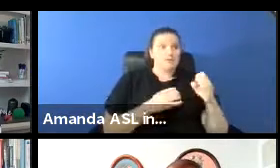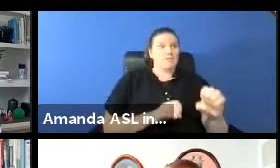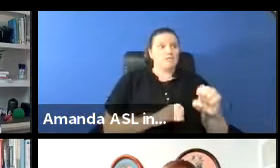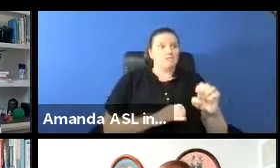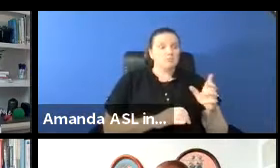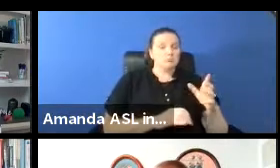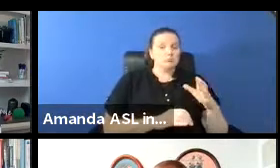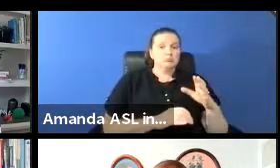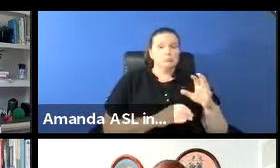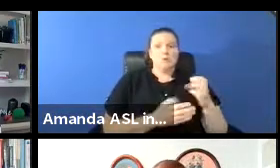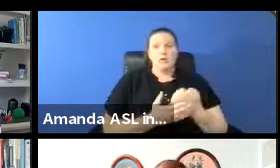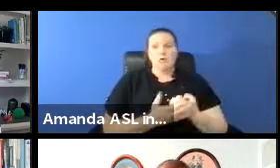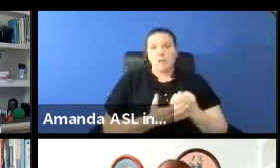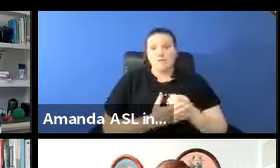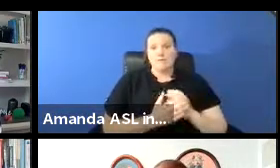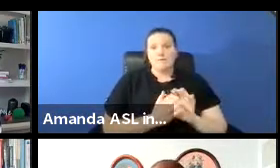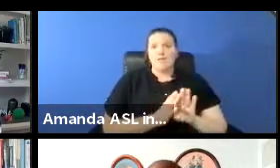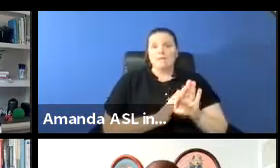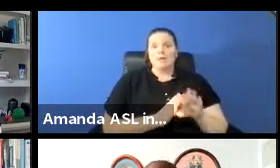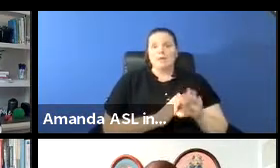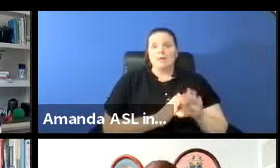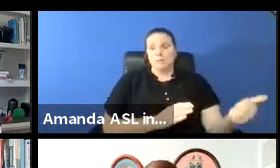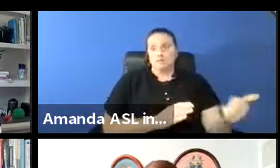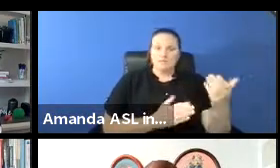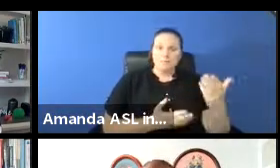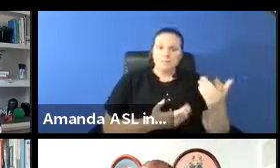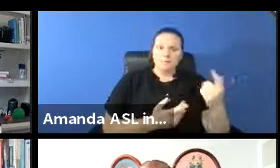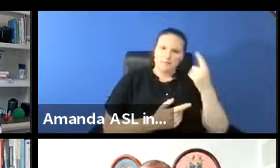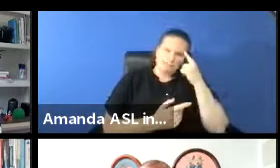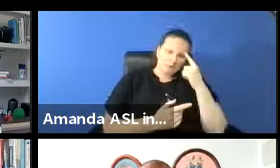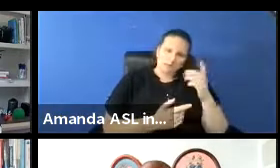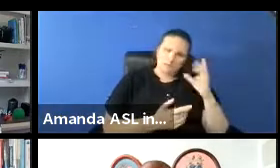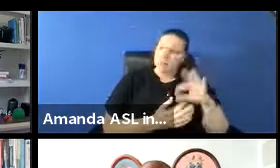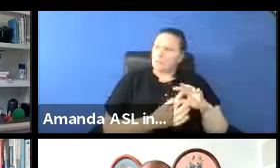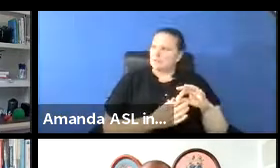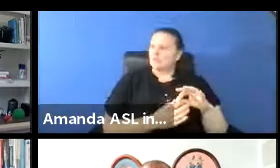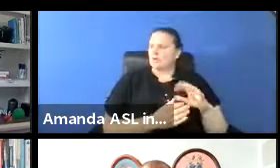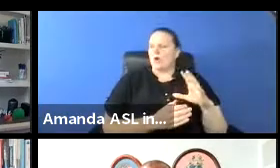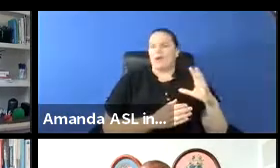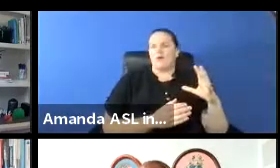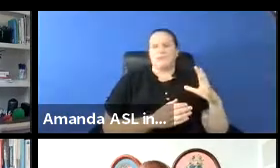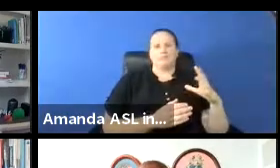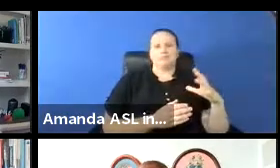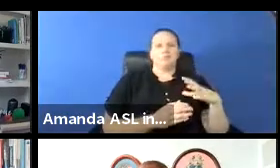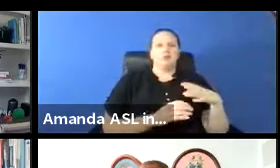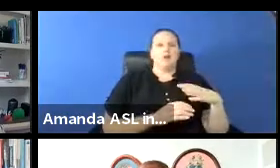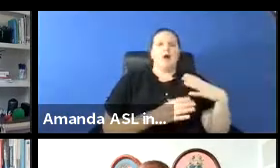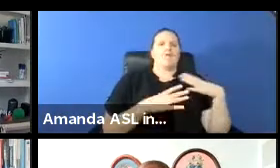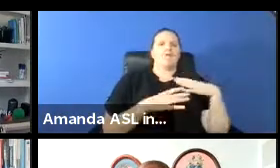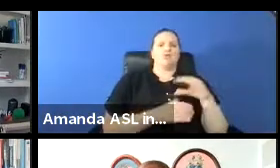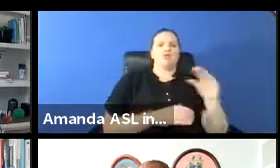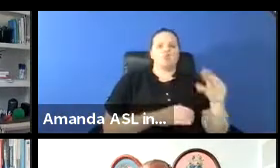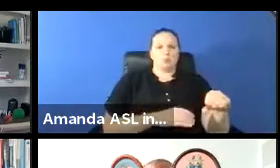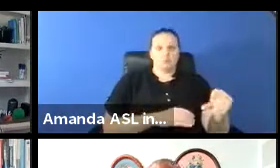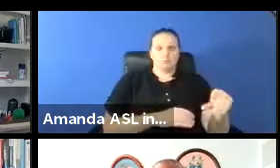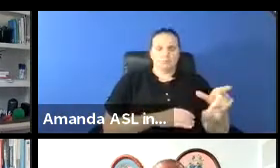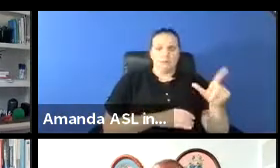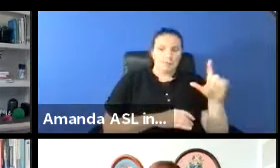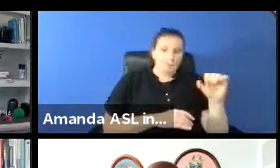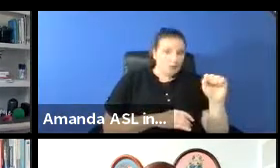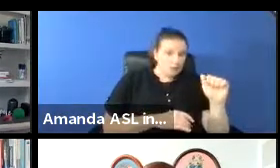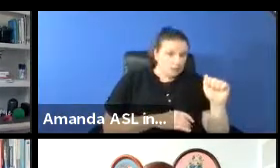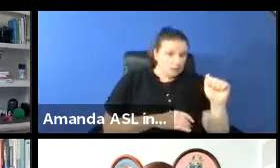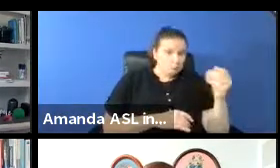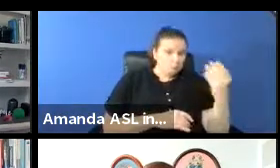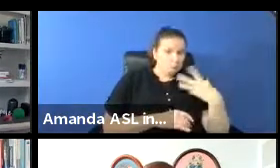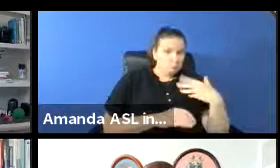Development Administration and elsewhere. So it might make sense to maybe connect offline. Maybe Lisa or somebody can point me in the right direction of how we